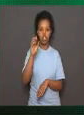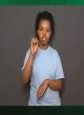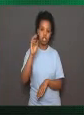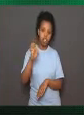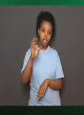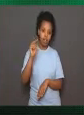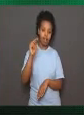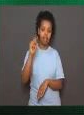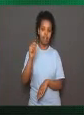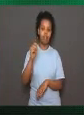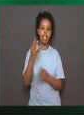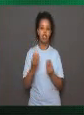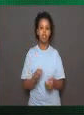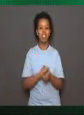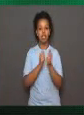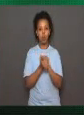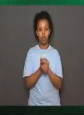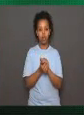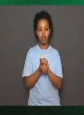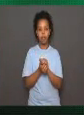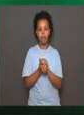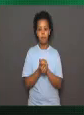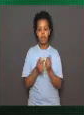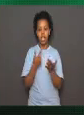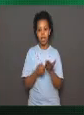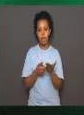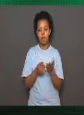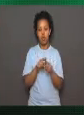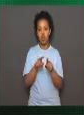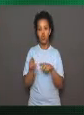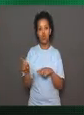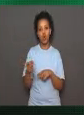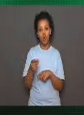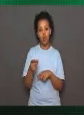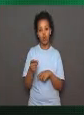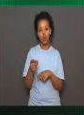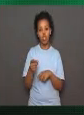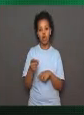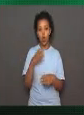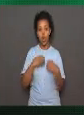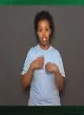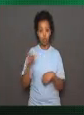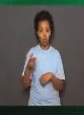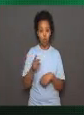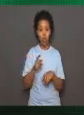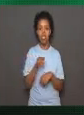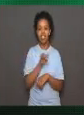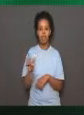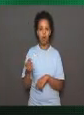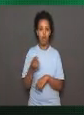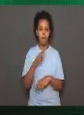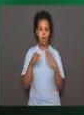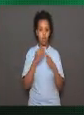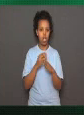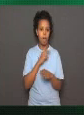describe unrelated organisms acquiring the same biological trait. As